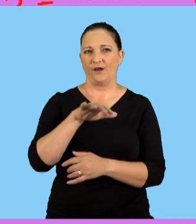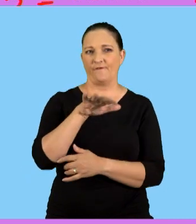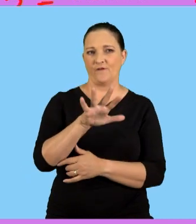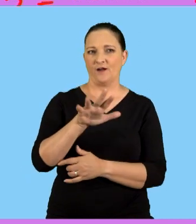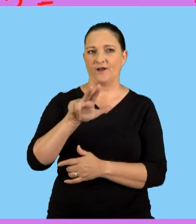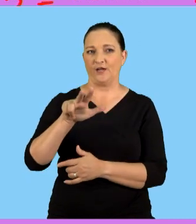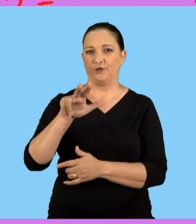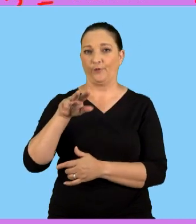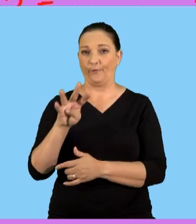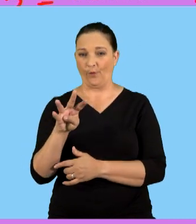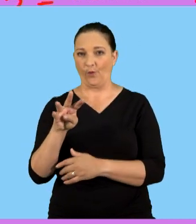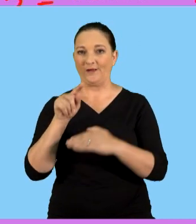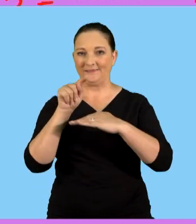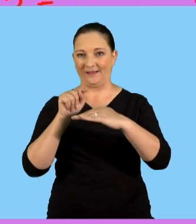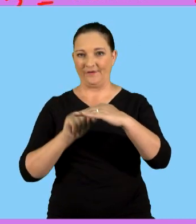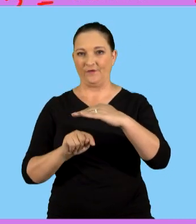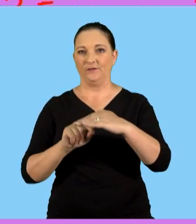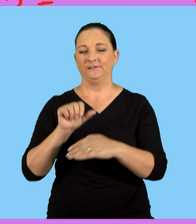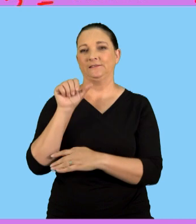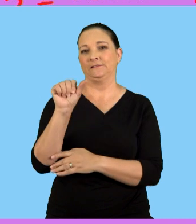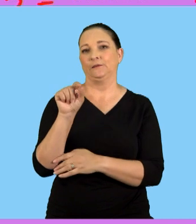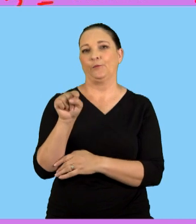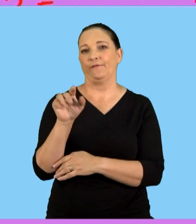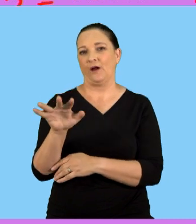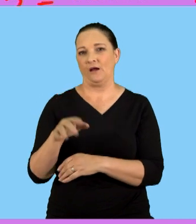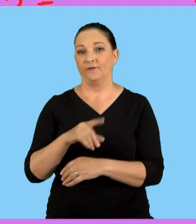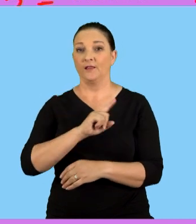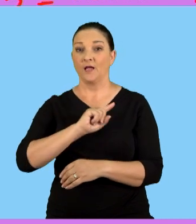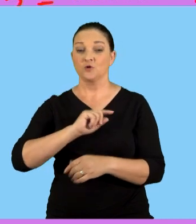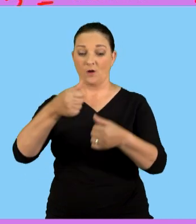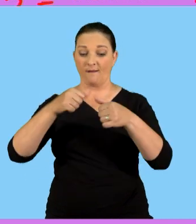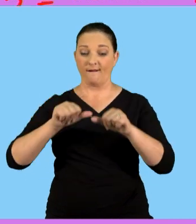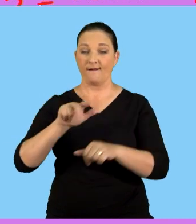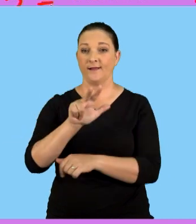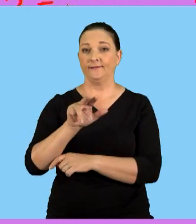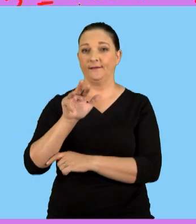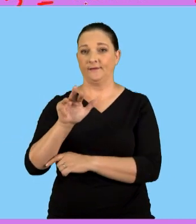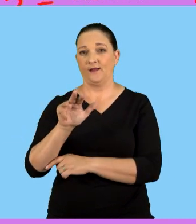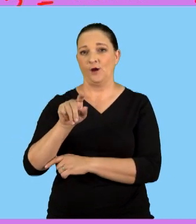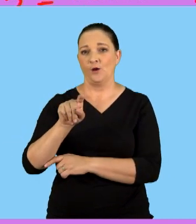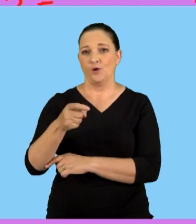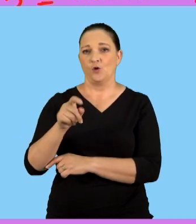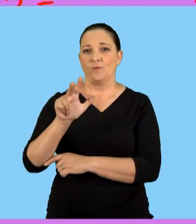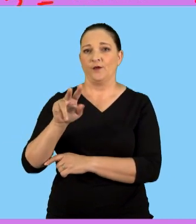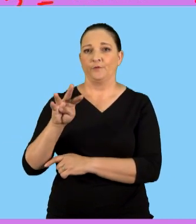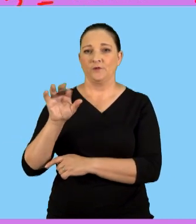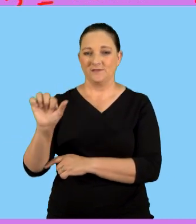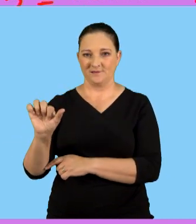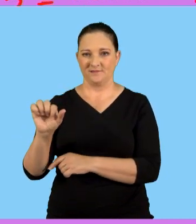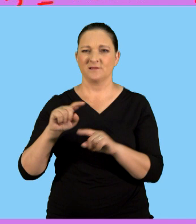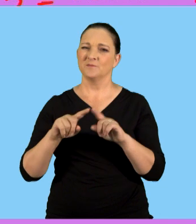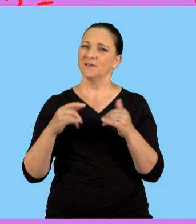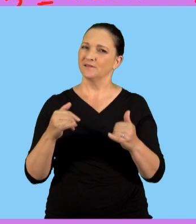in 584 divided by my 6.5. So it gave me 89,846. But based on